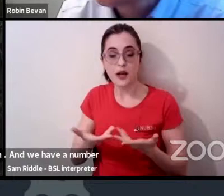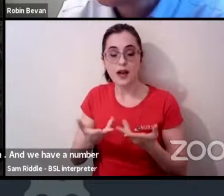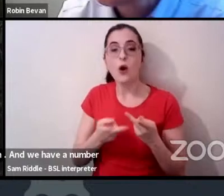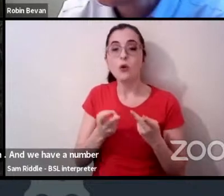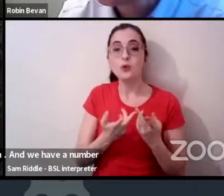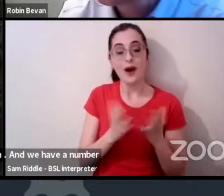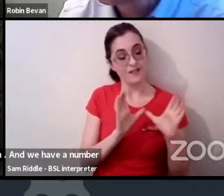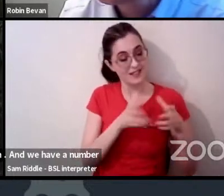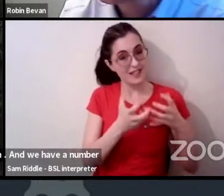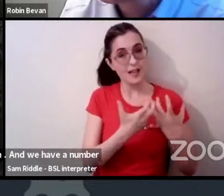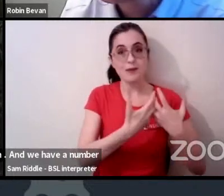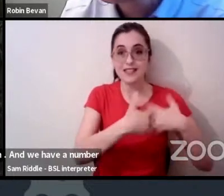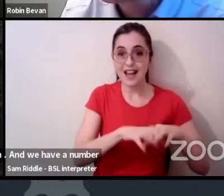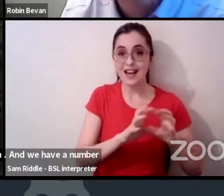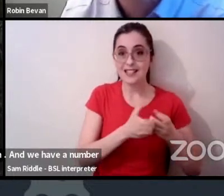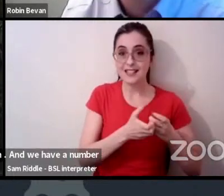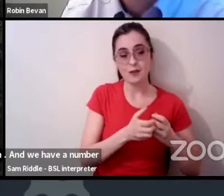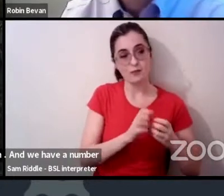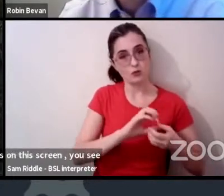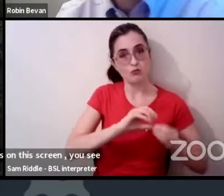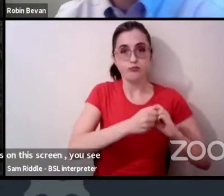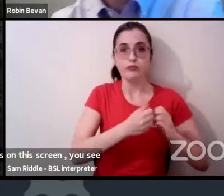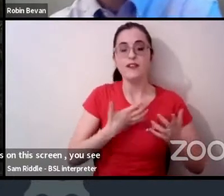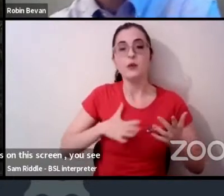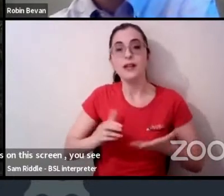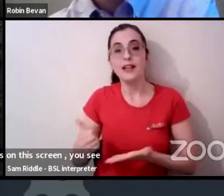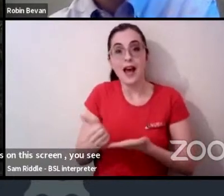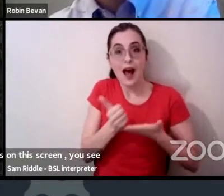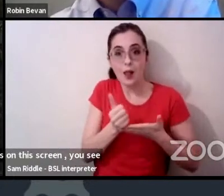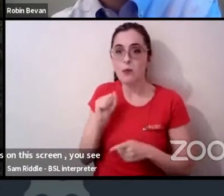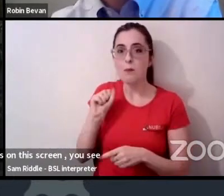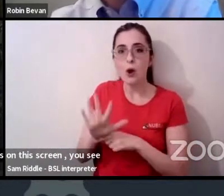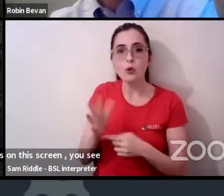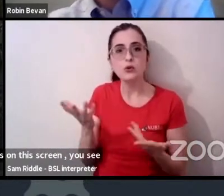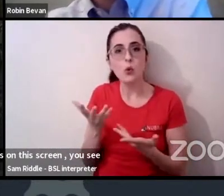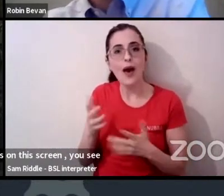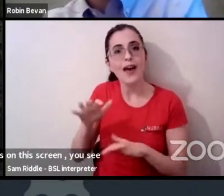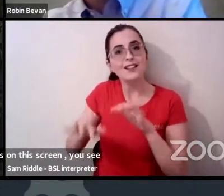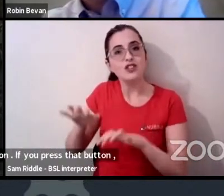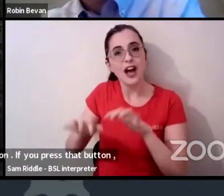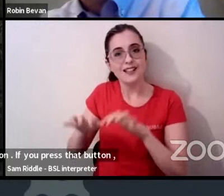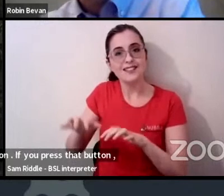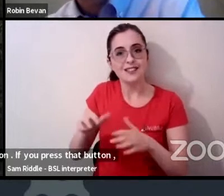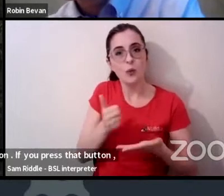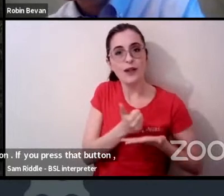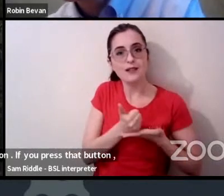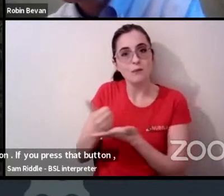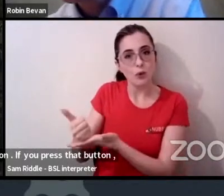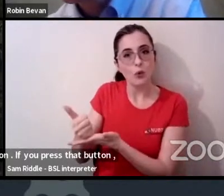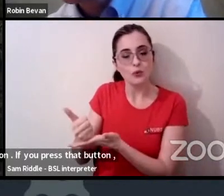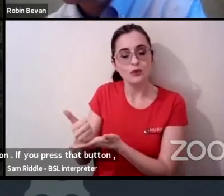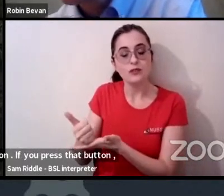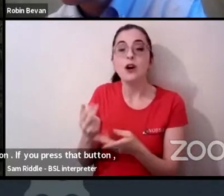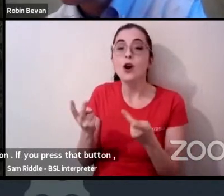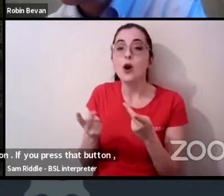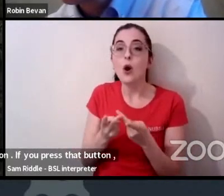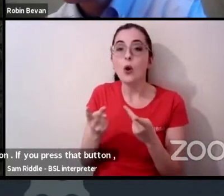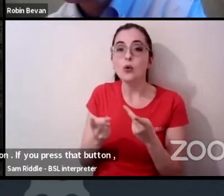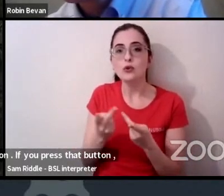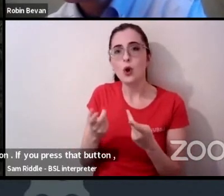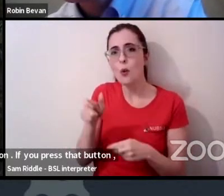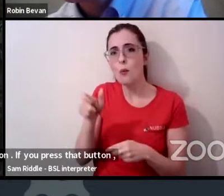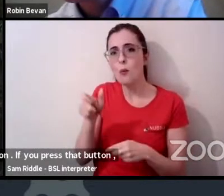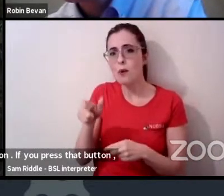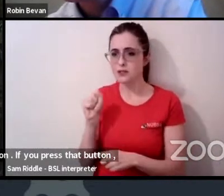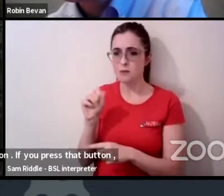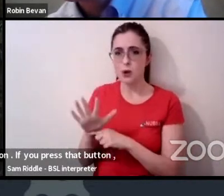of staff working behind the scenes. So if you need any help, just post a message in the chat and we'll be able to help you. Someone has also posted the NEU behavioural